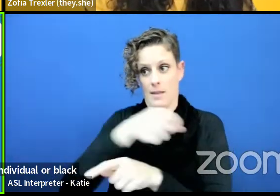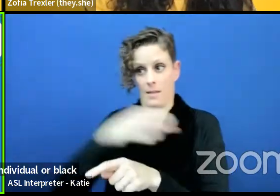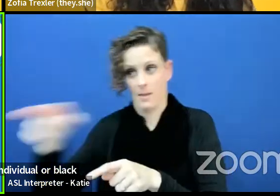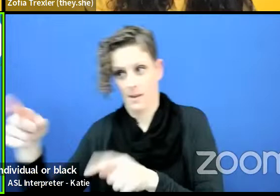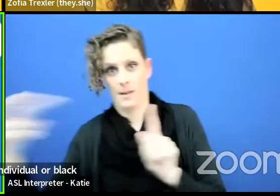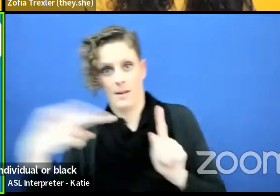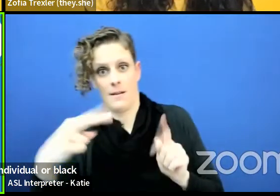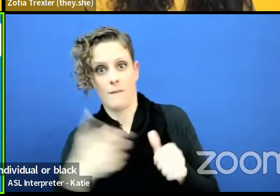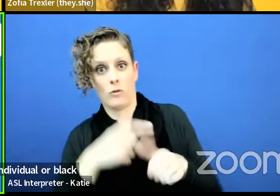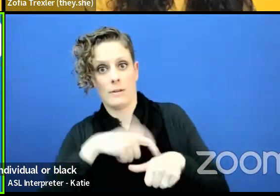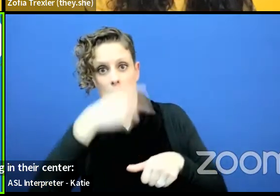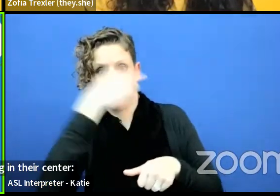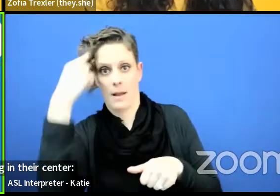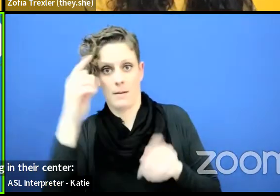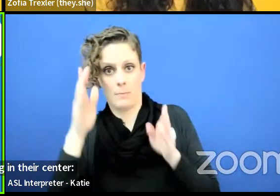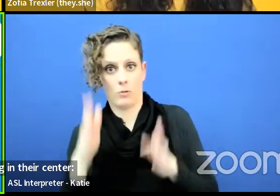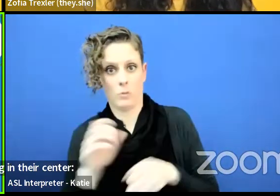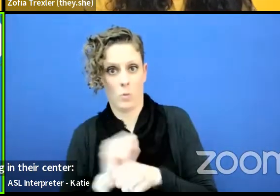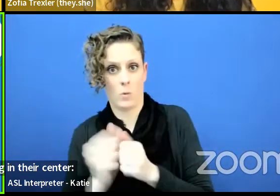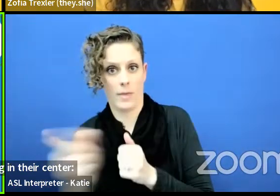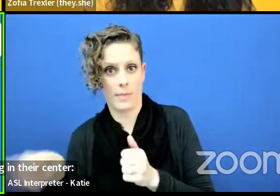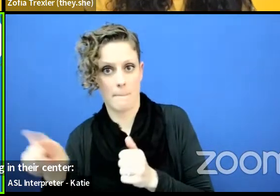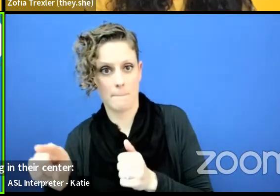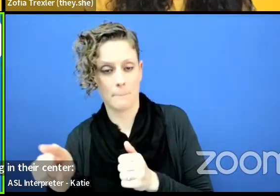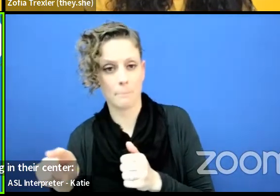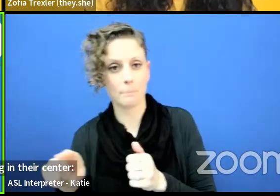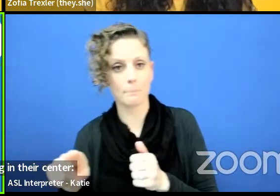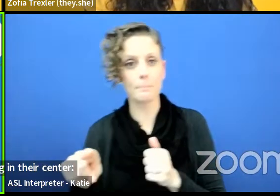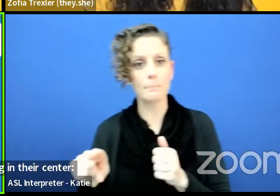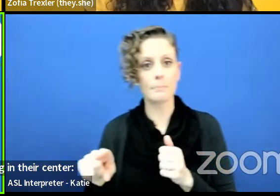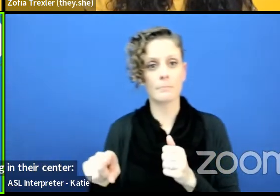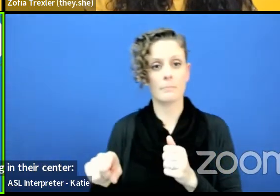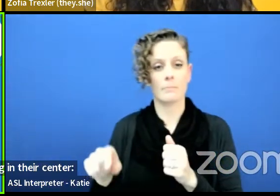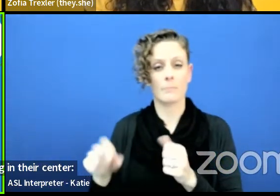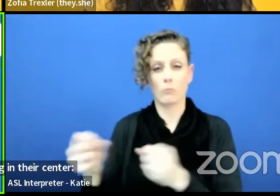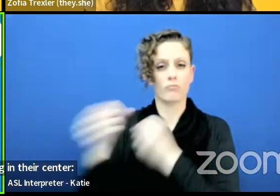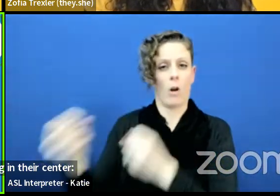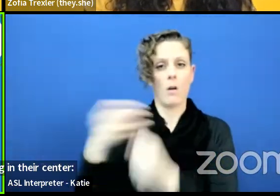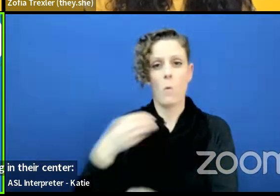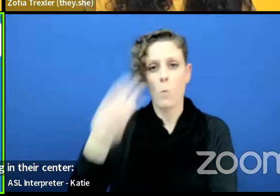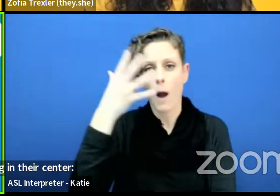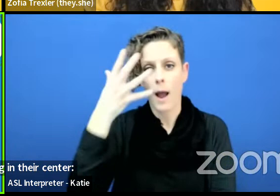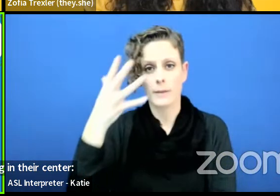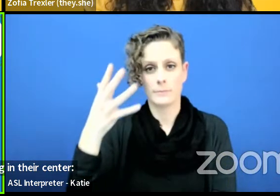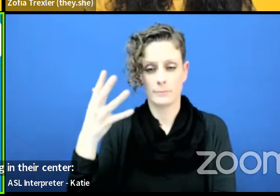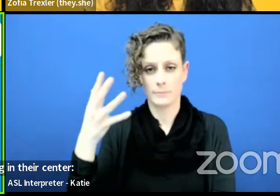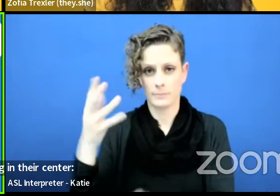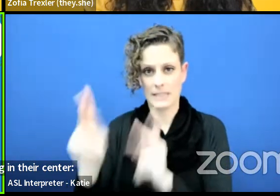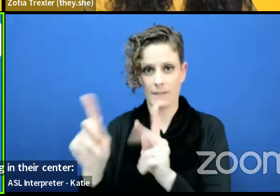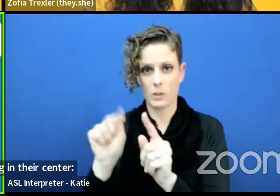servicing a majority demographic of white Caucasian individuals.